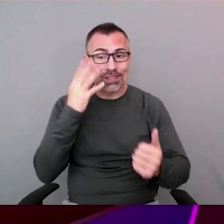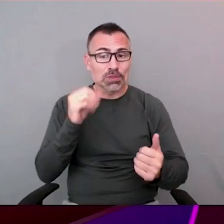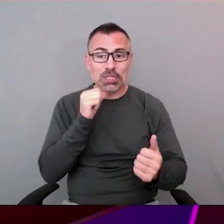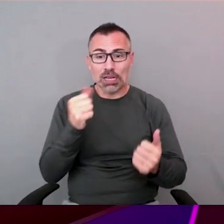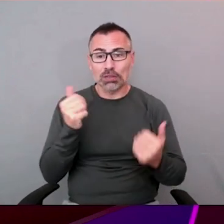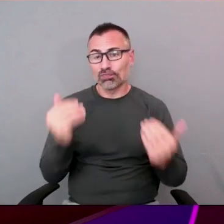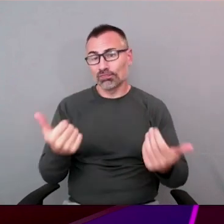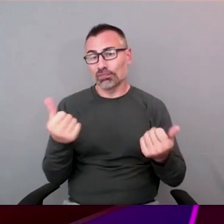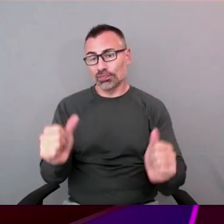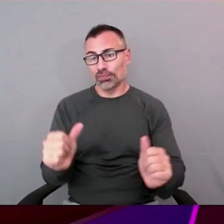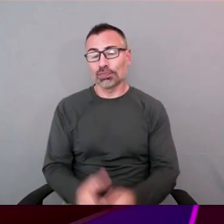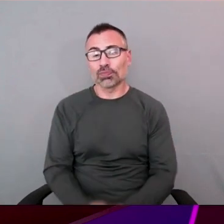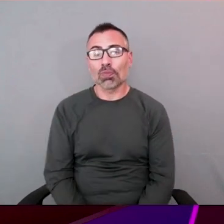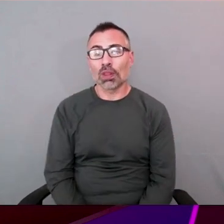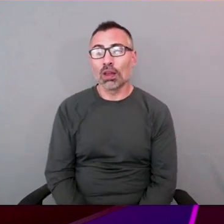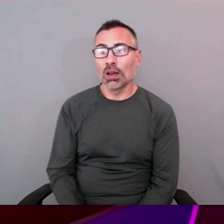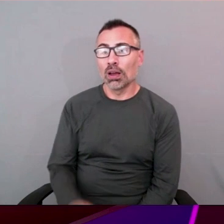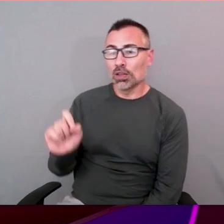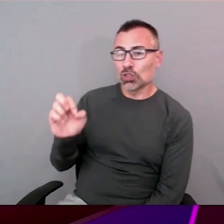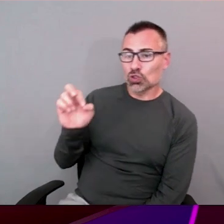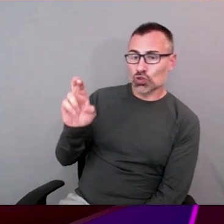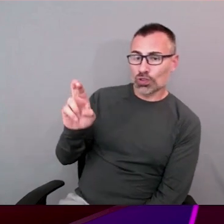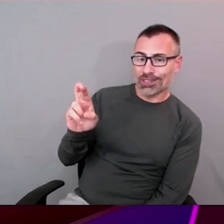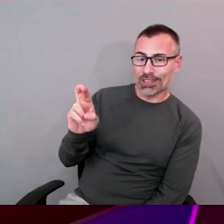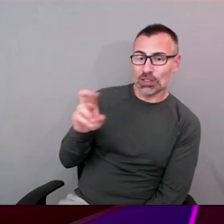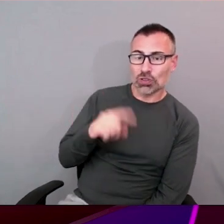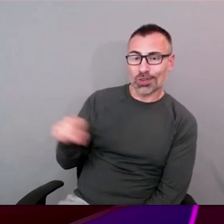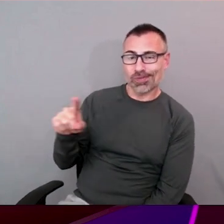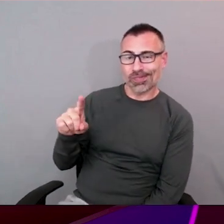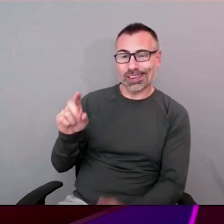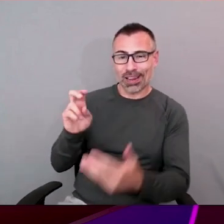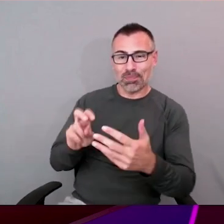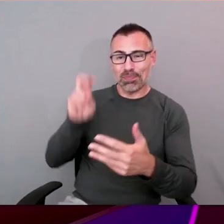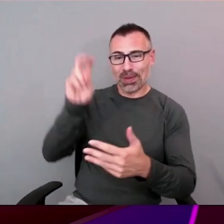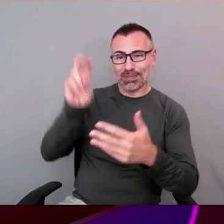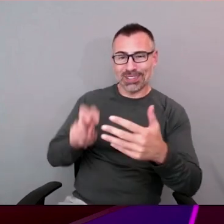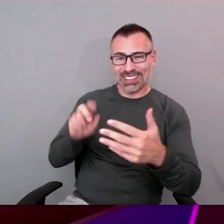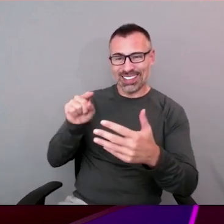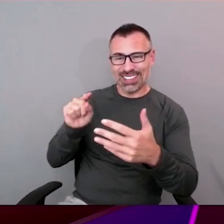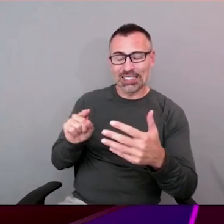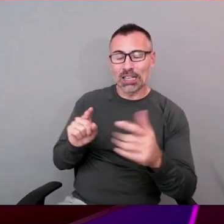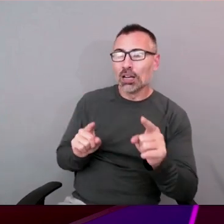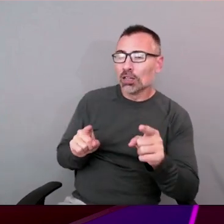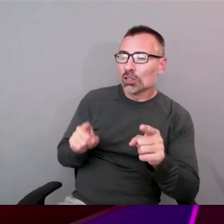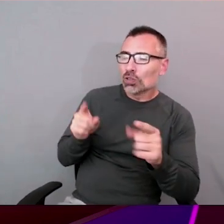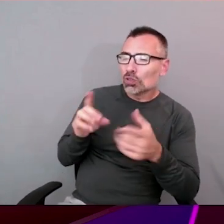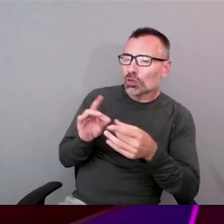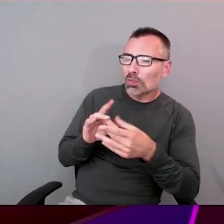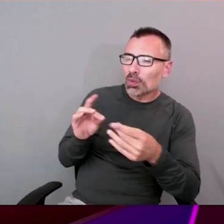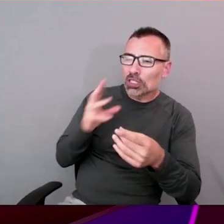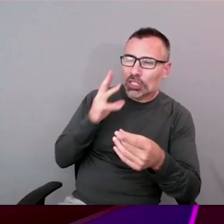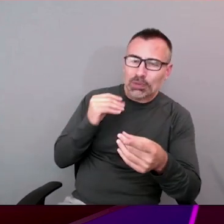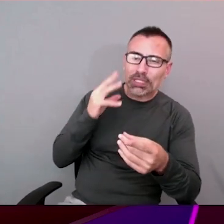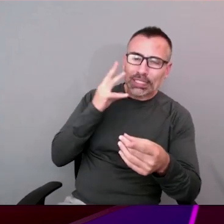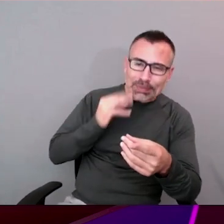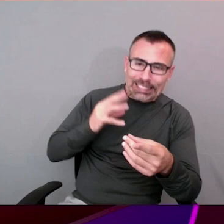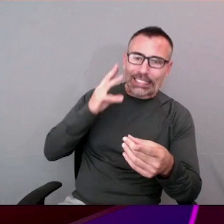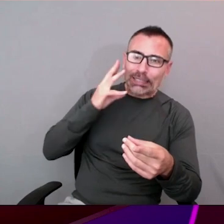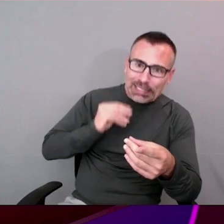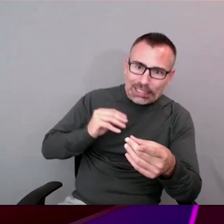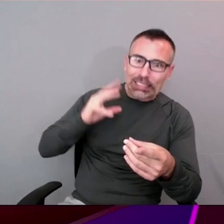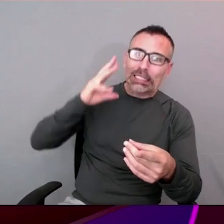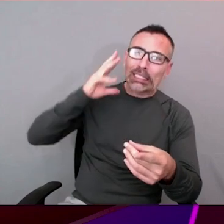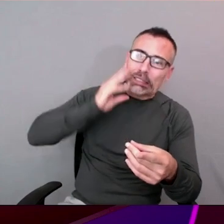so Trevor, we're going to kind of bounce up and down this exam guide for a second. You mentioned experience, experience, experience. Do we have